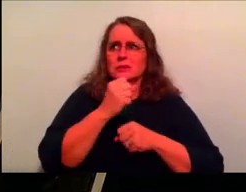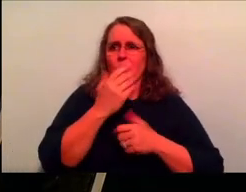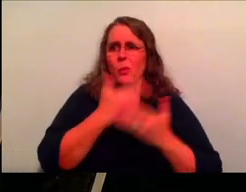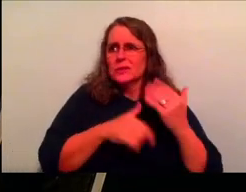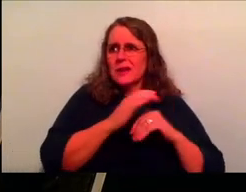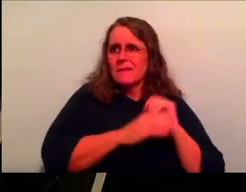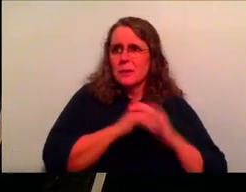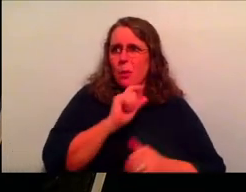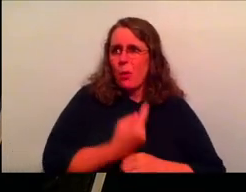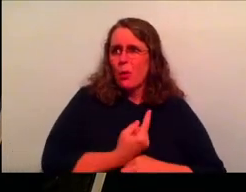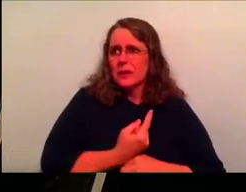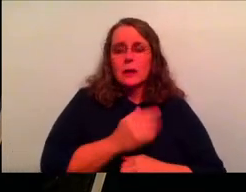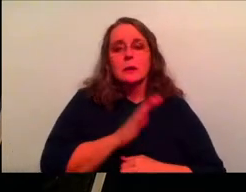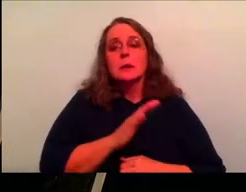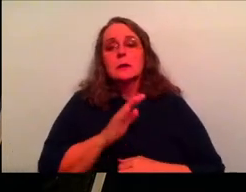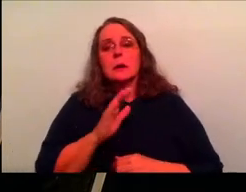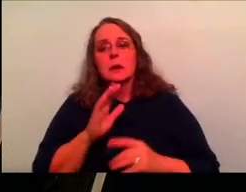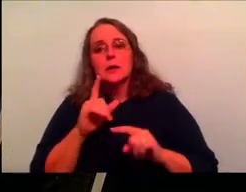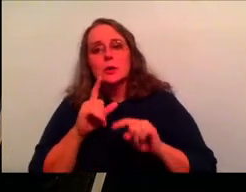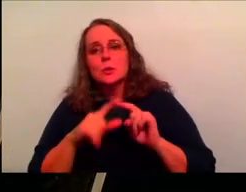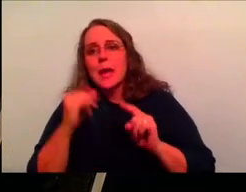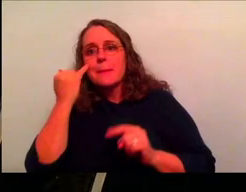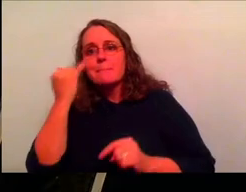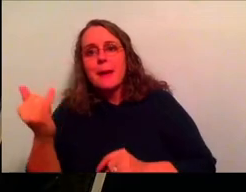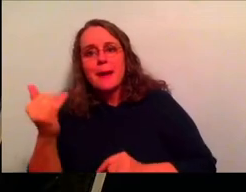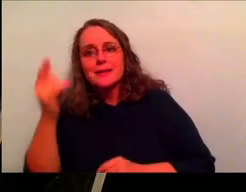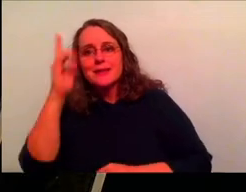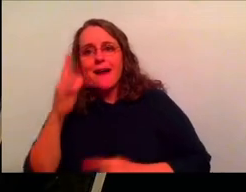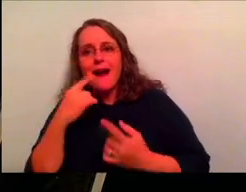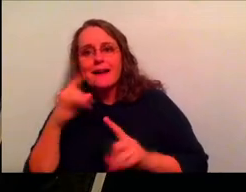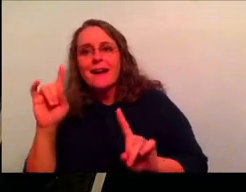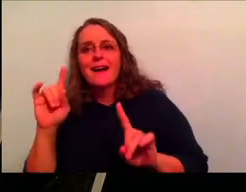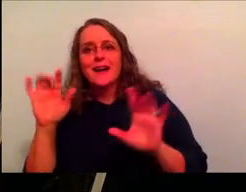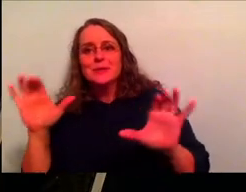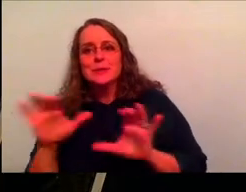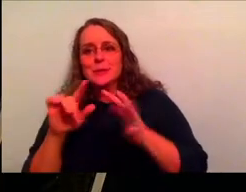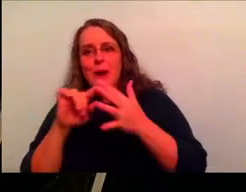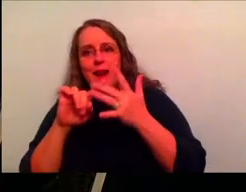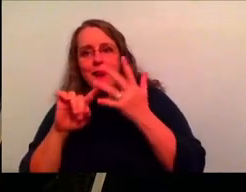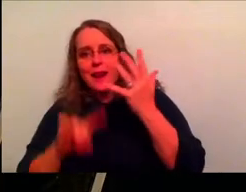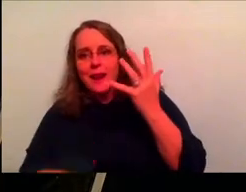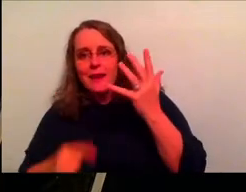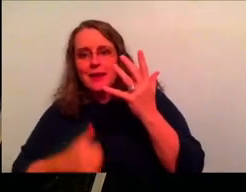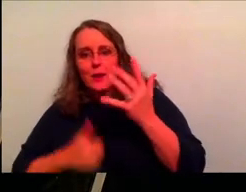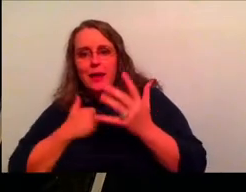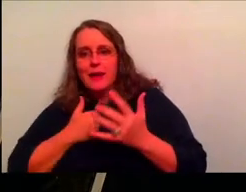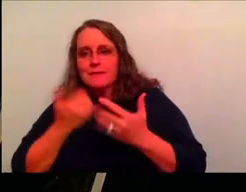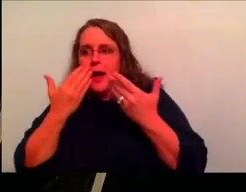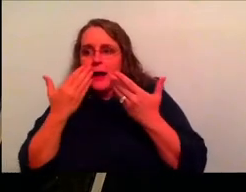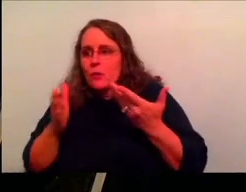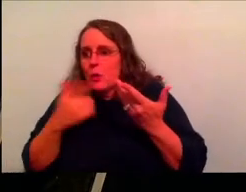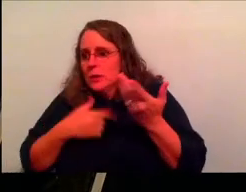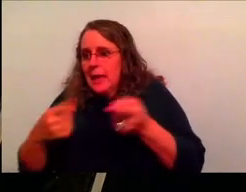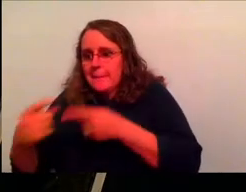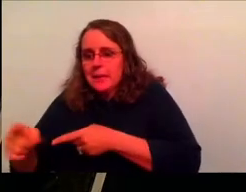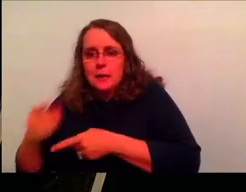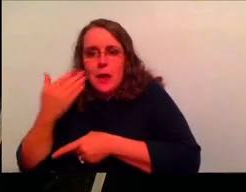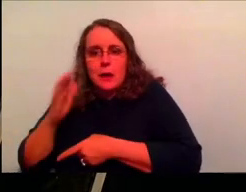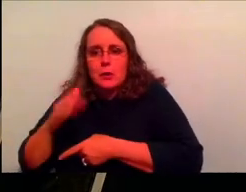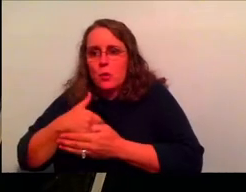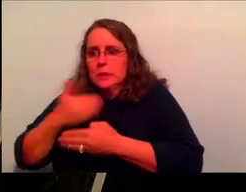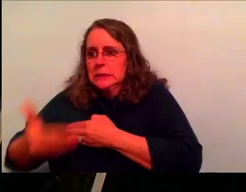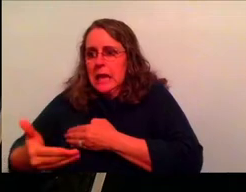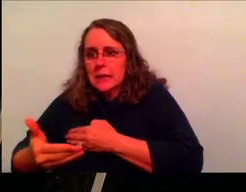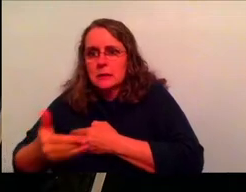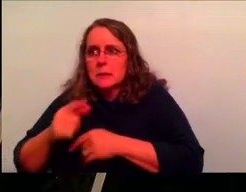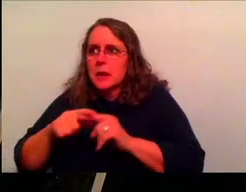you can't, we can't even imagine what God's going to do in our lives because we're like, oh, I don't know how this is going to happen. I don't know what's next, but man, God's good. Have you, have you